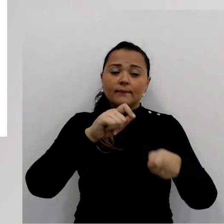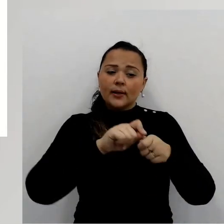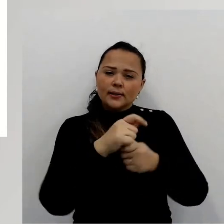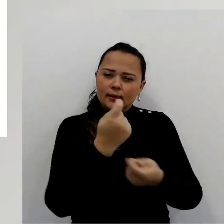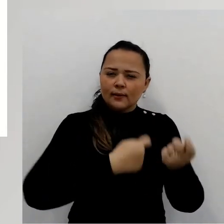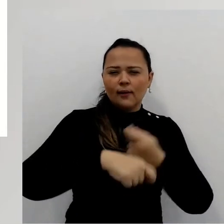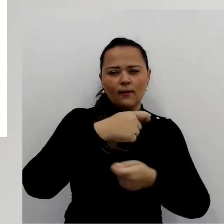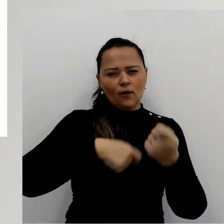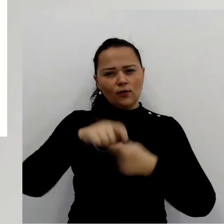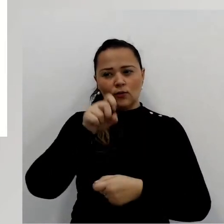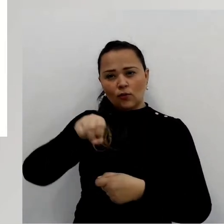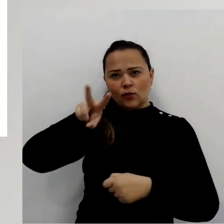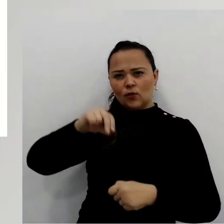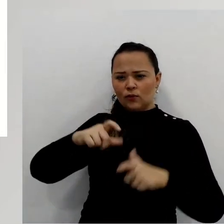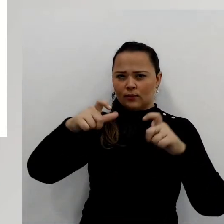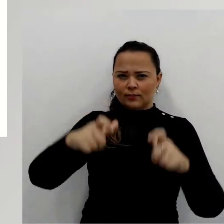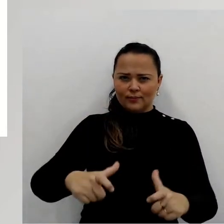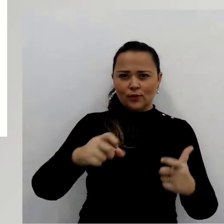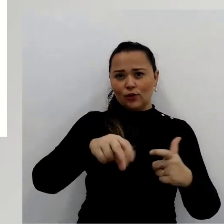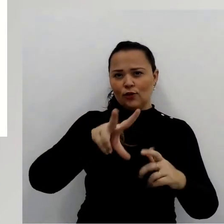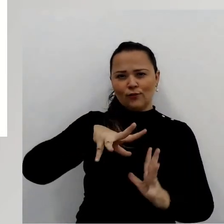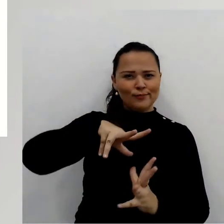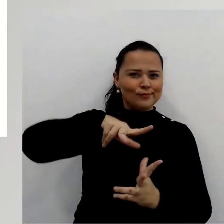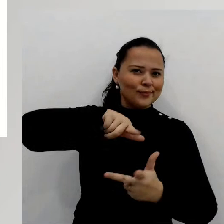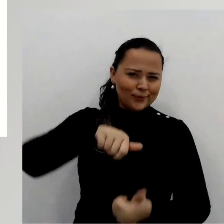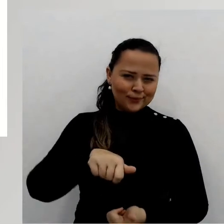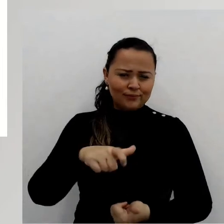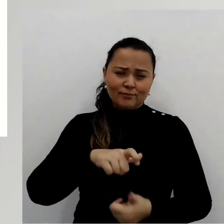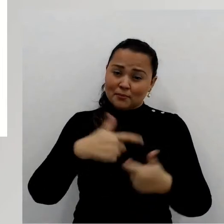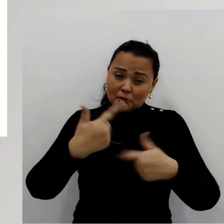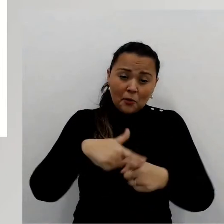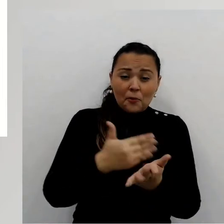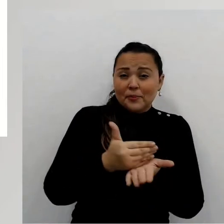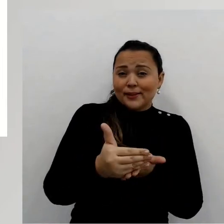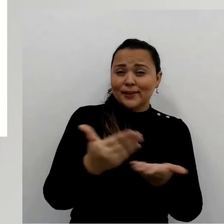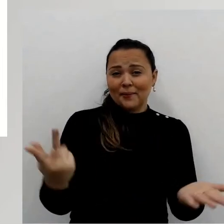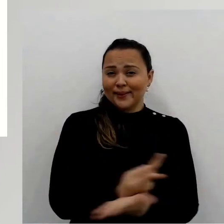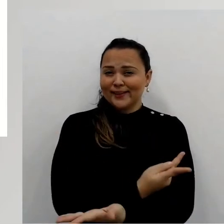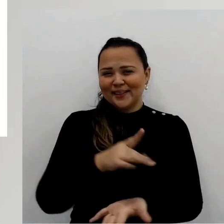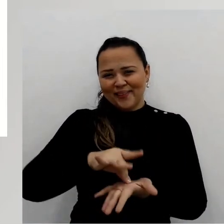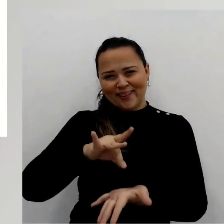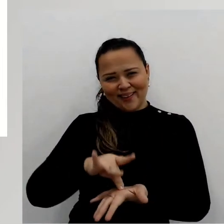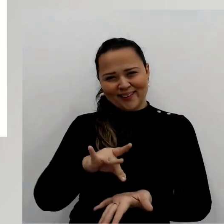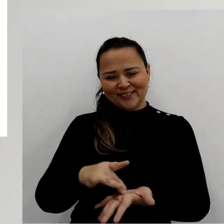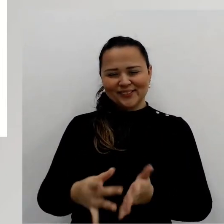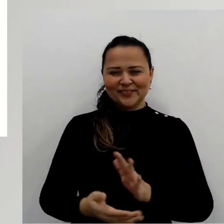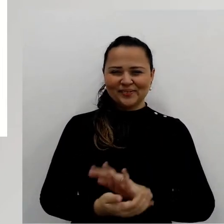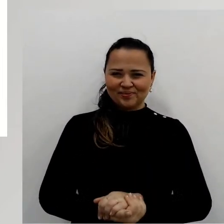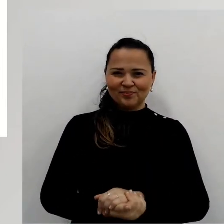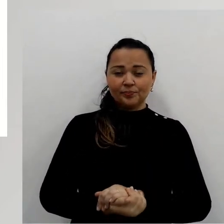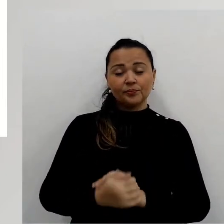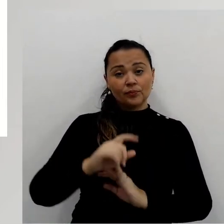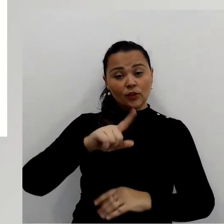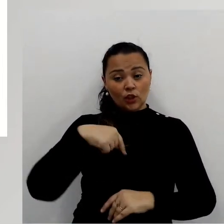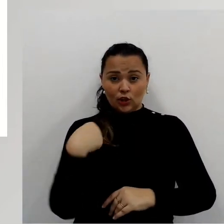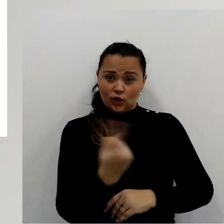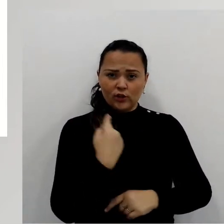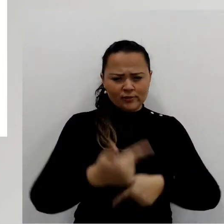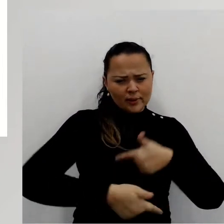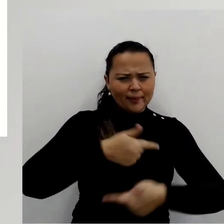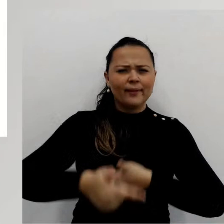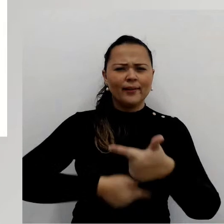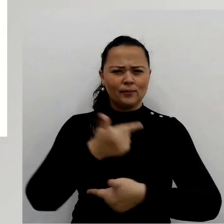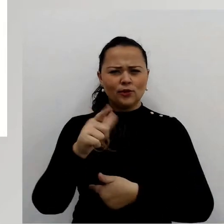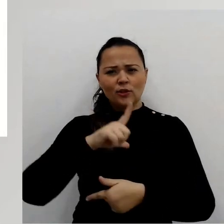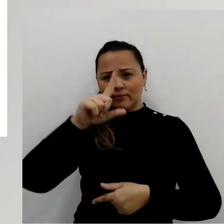world. And that's beginning to happen as well. And actually, even in the Ghent Work Group, we're starting to create more educational outreach programs. We're doing